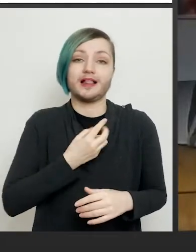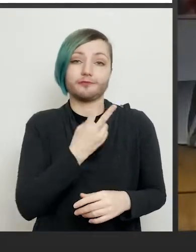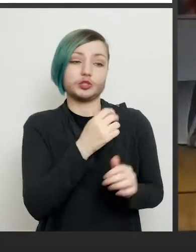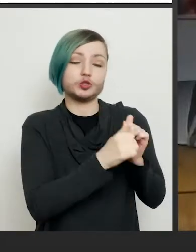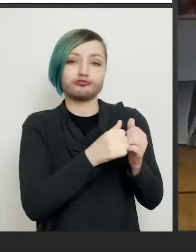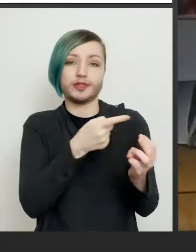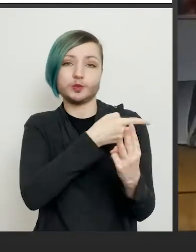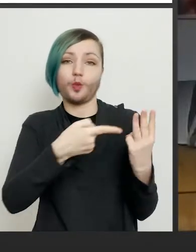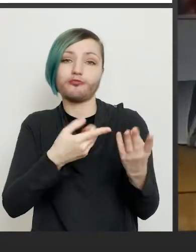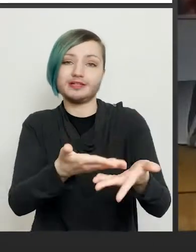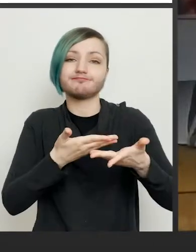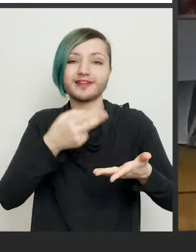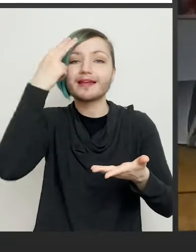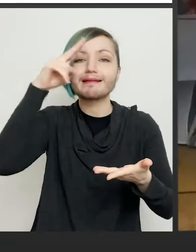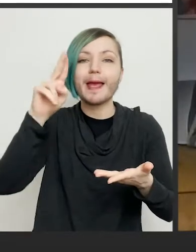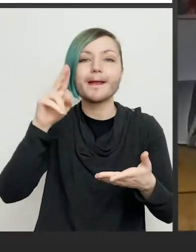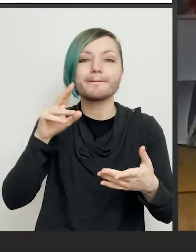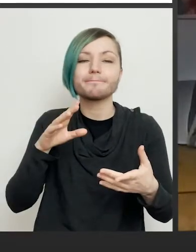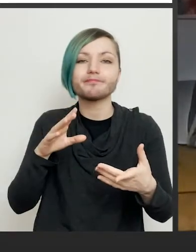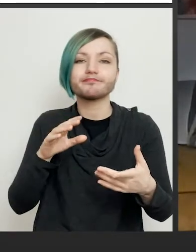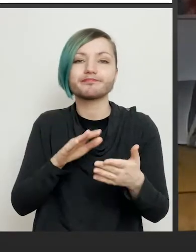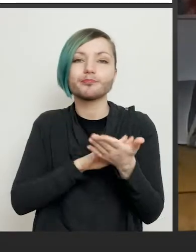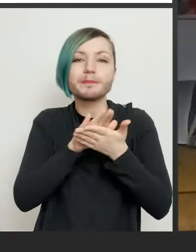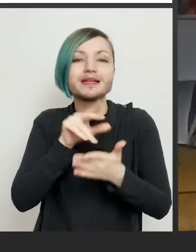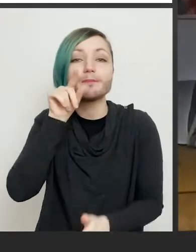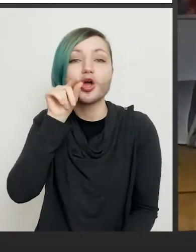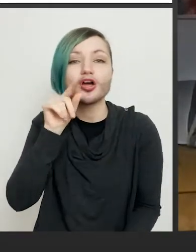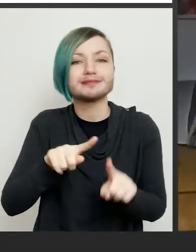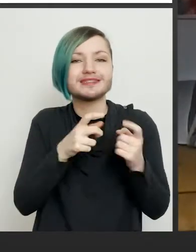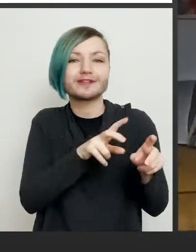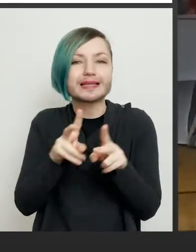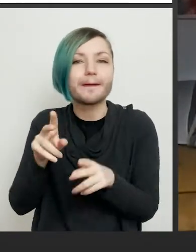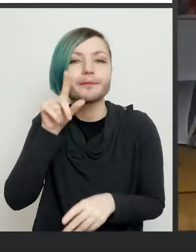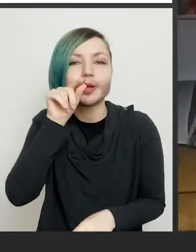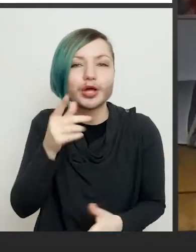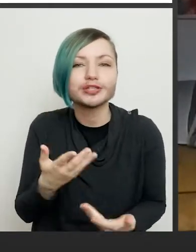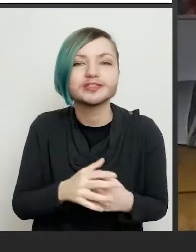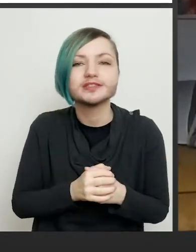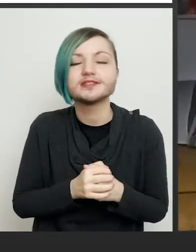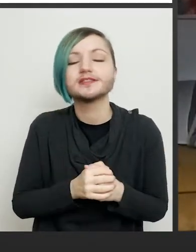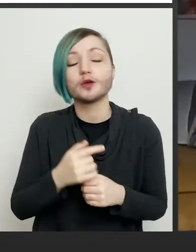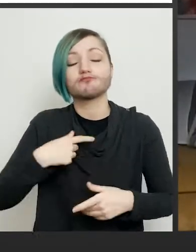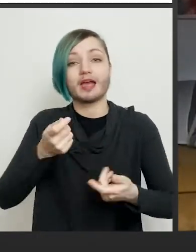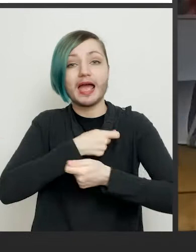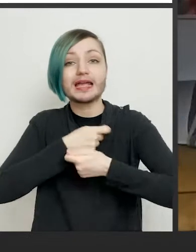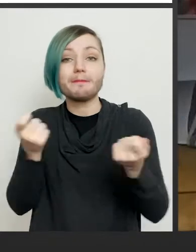all given names which mean something, which is a bird, a type of bird. So when I came out and I was choosing a new name,